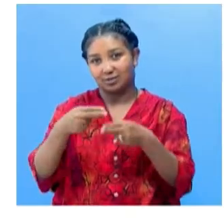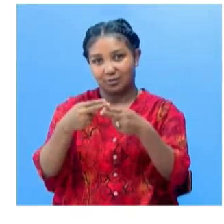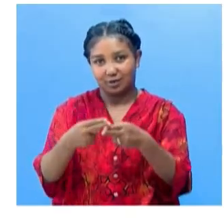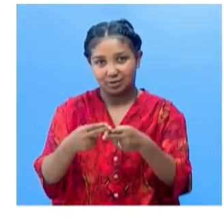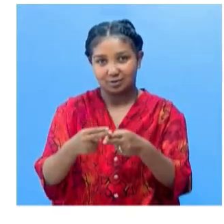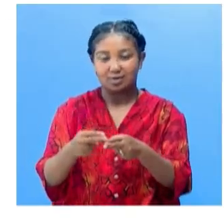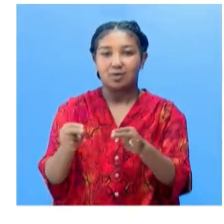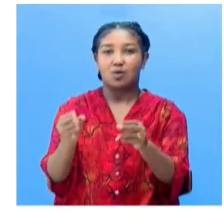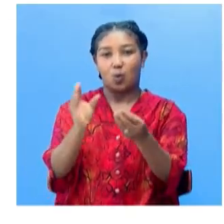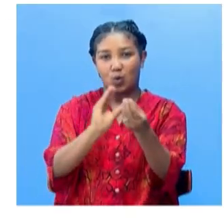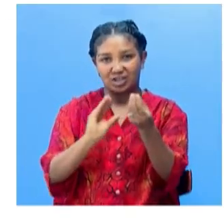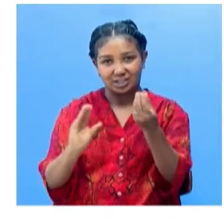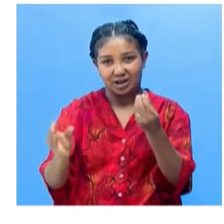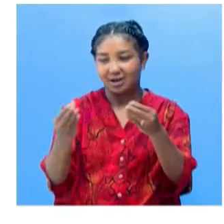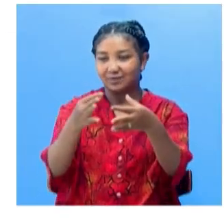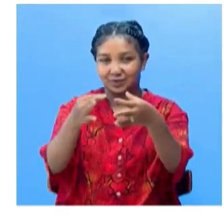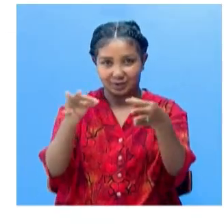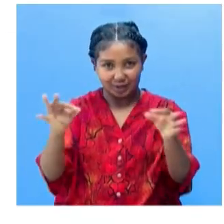Conditional sentence,